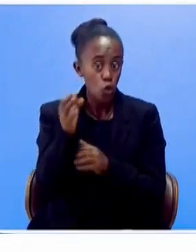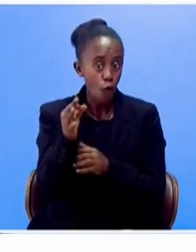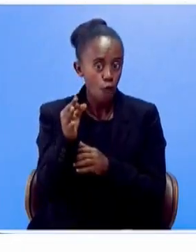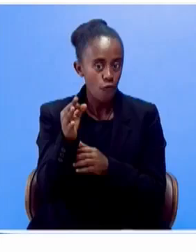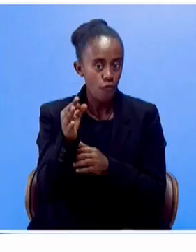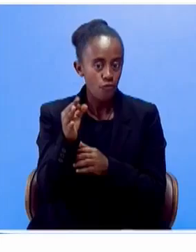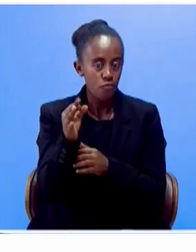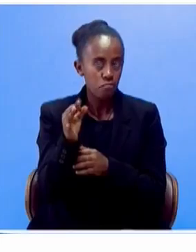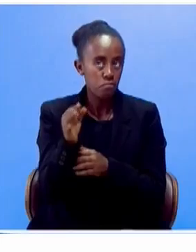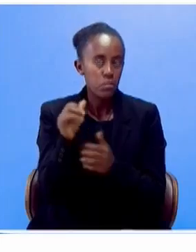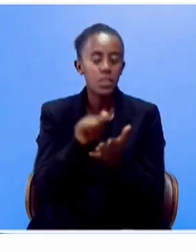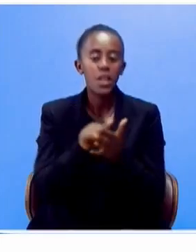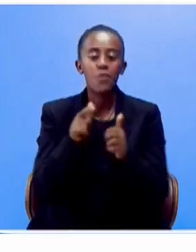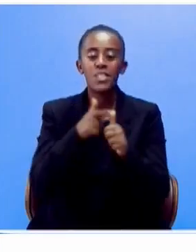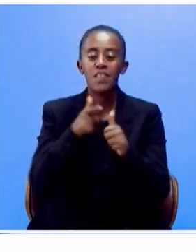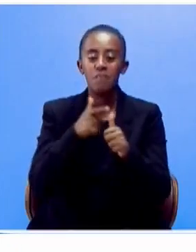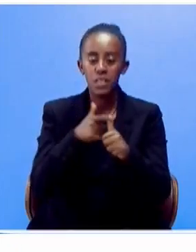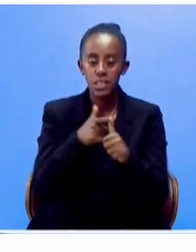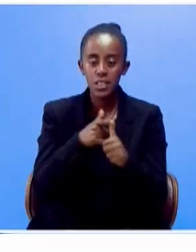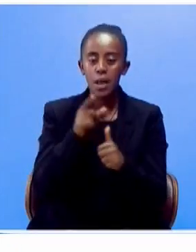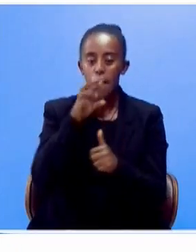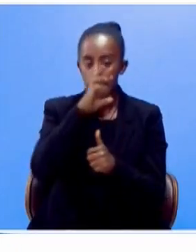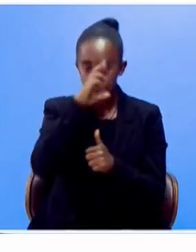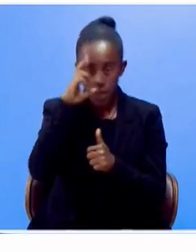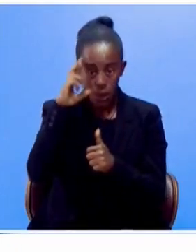right? That was the first. Because